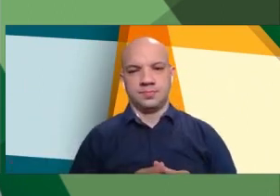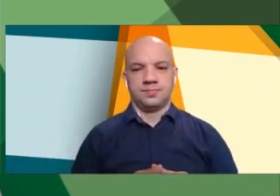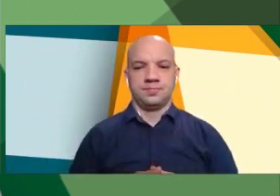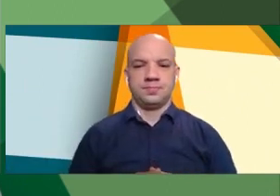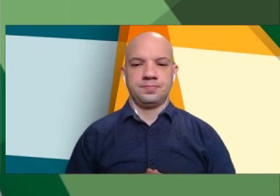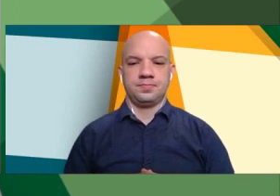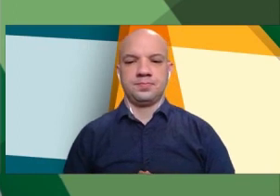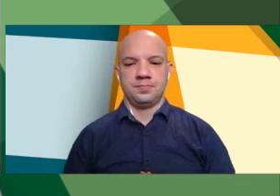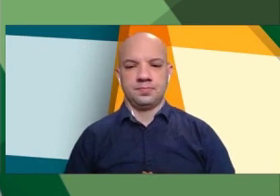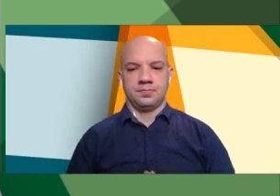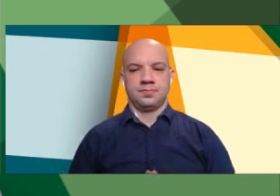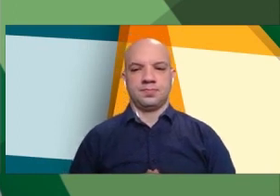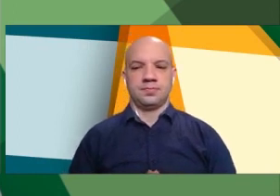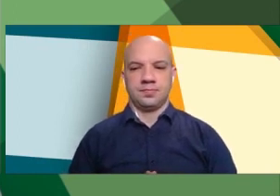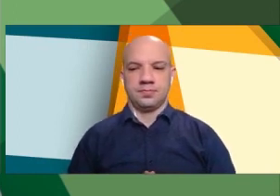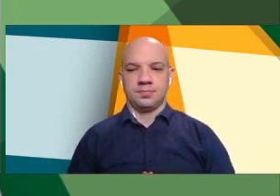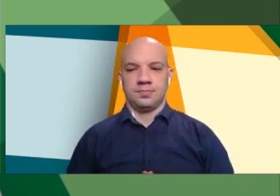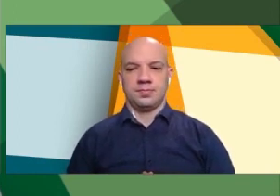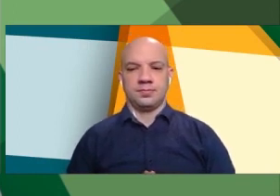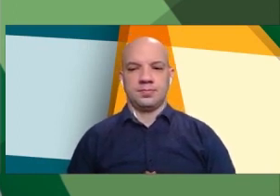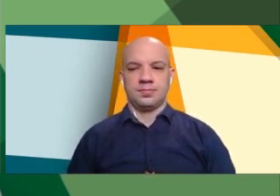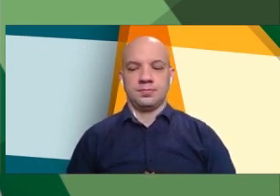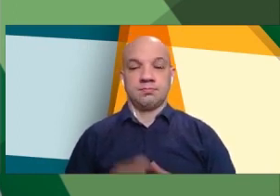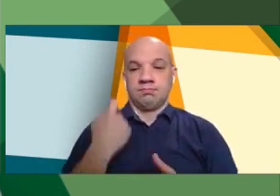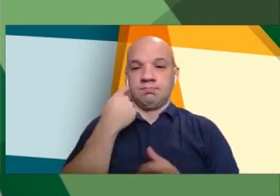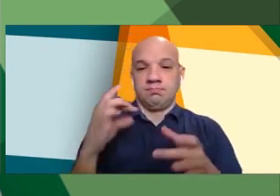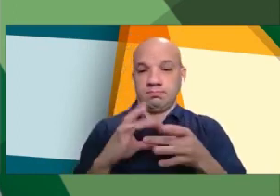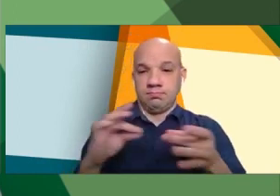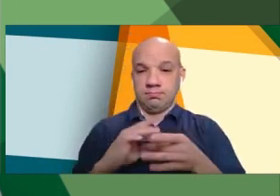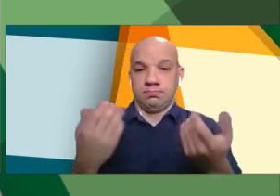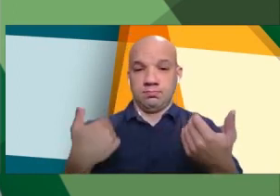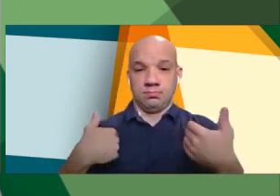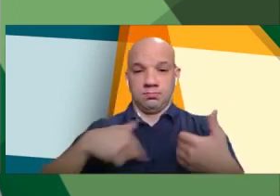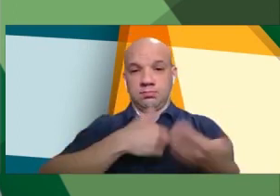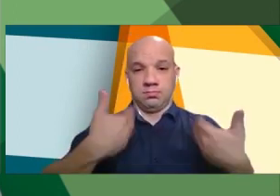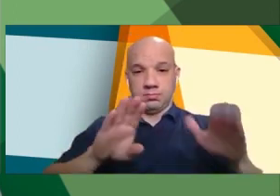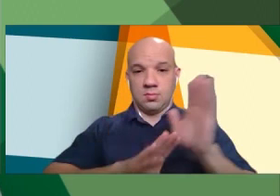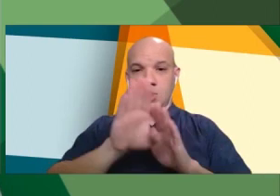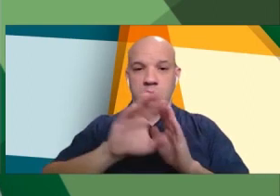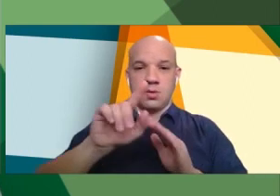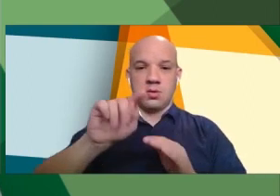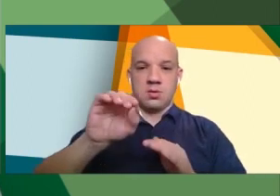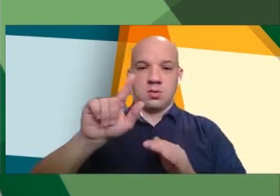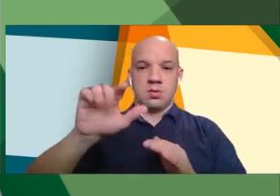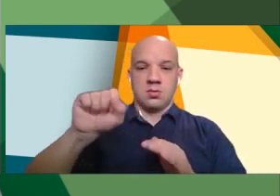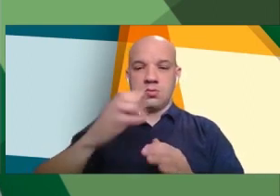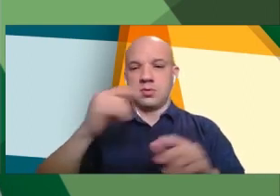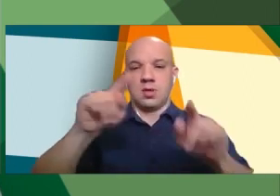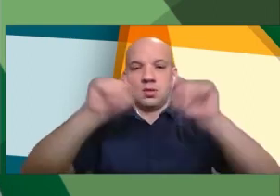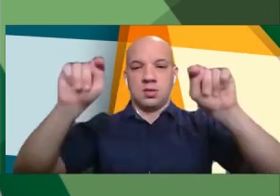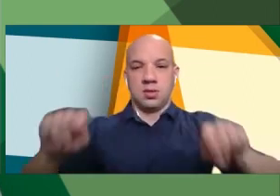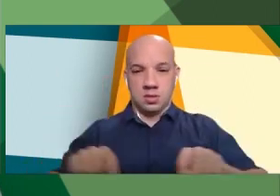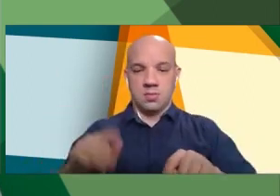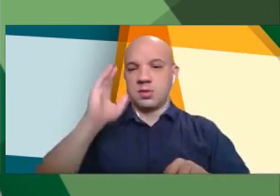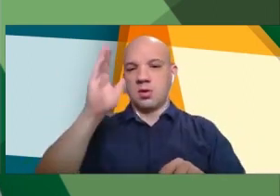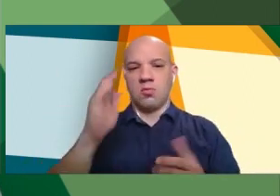We have, as I said before, we have developed tools and templates that will